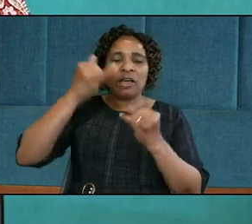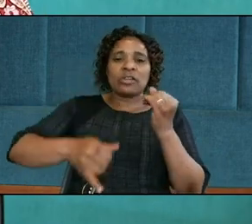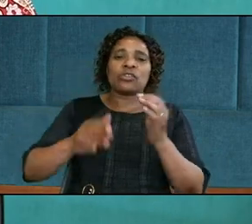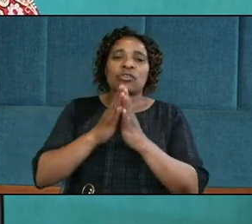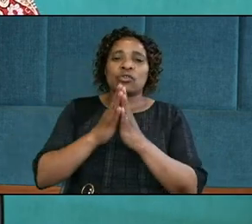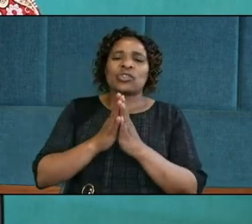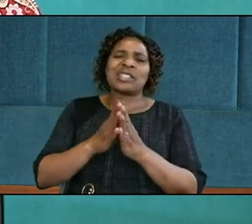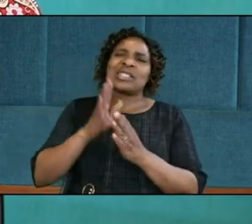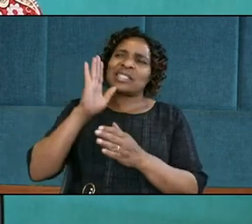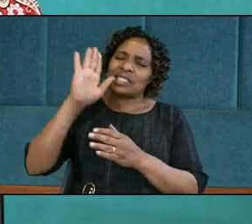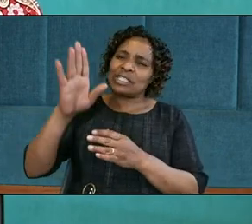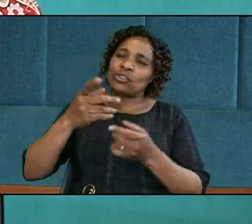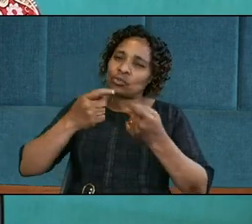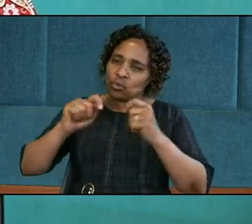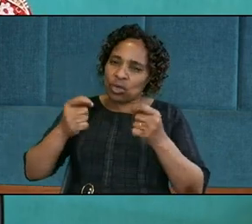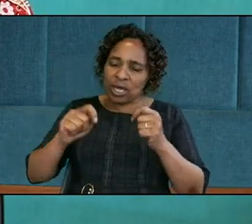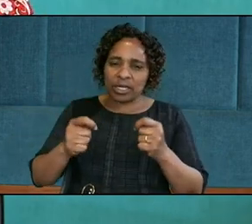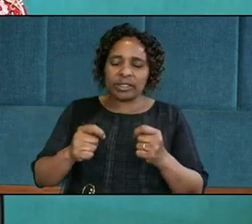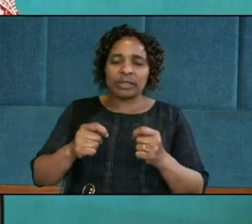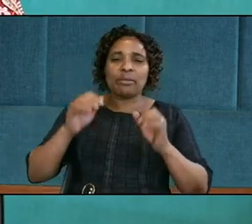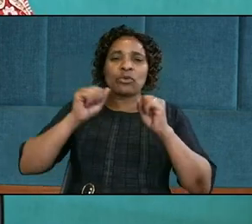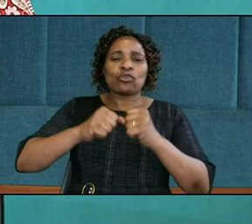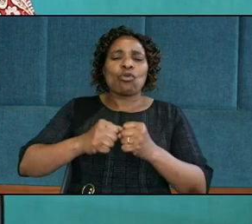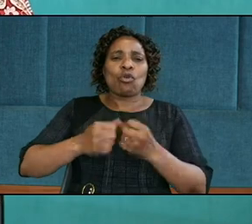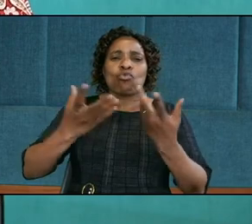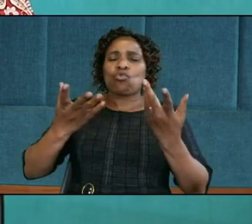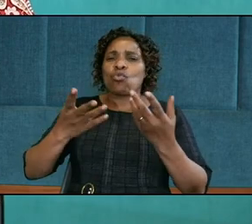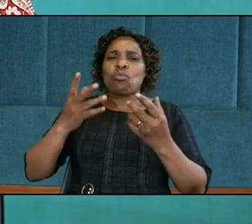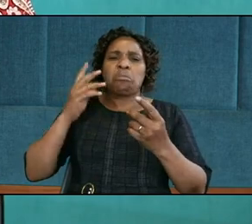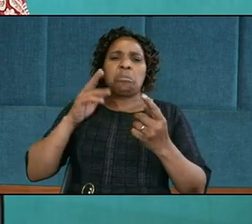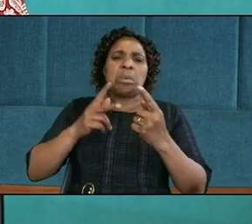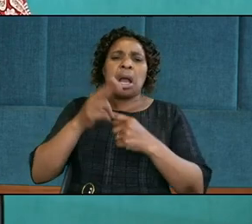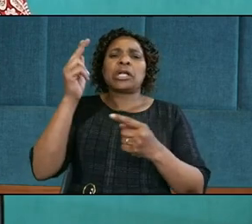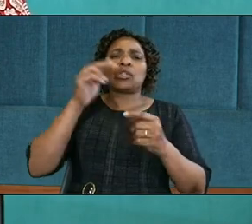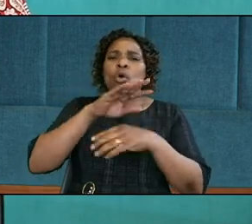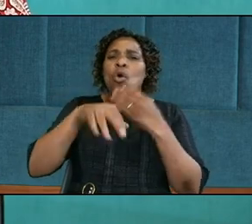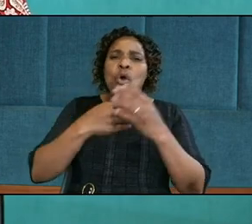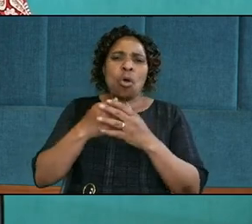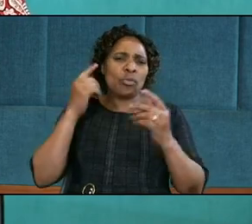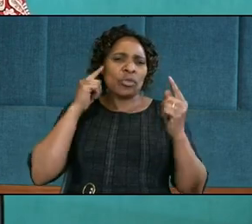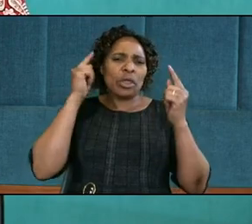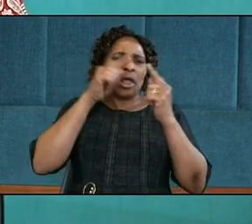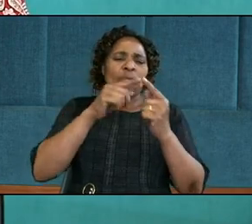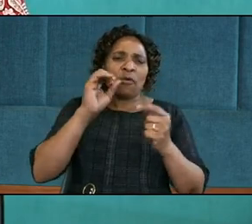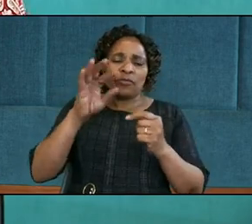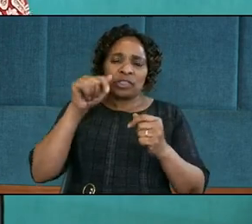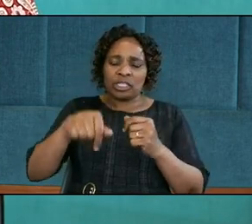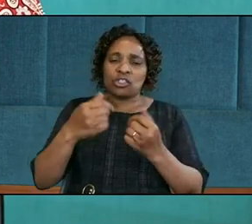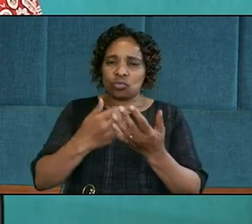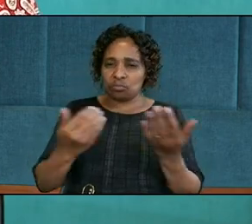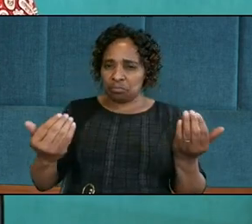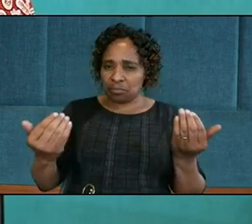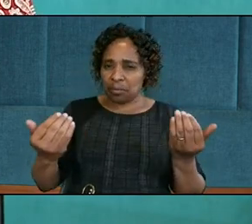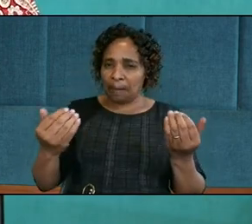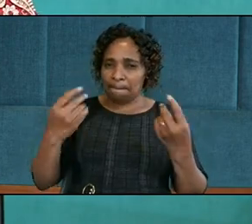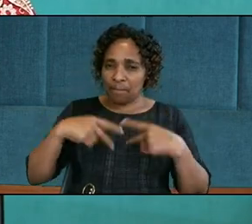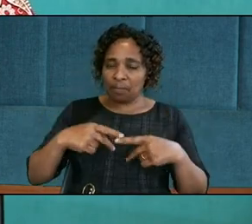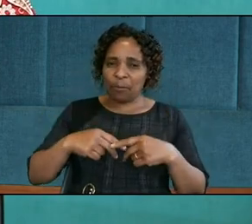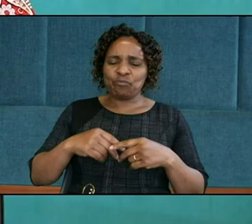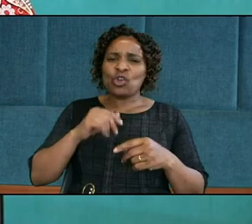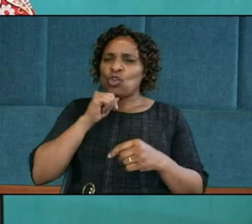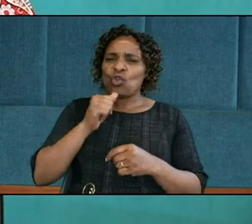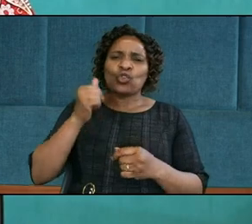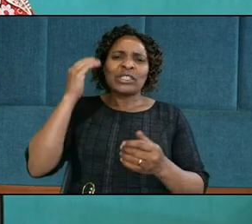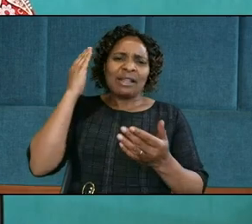in the final story, he tries to cut down the ambition of these two men and to tell them that it is not indeed